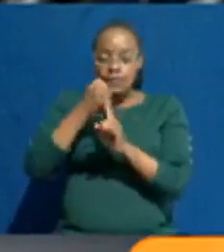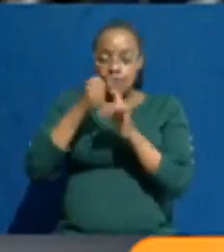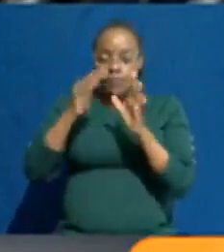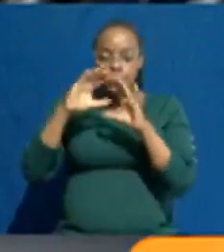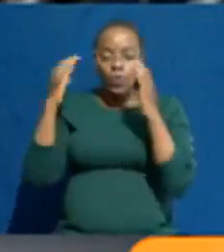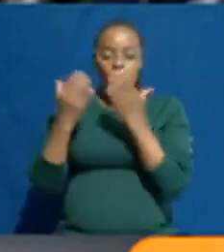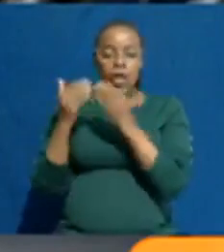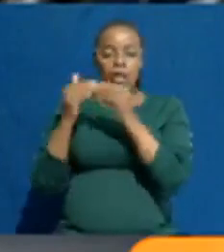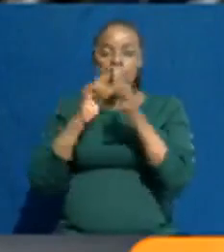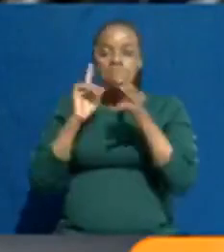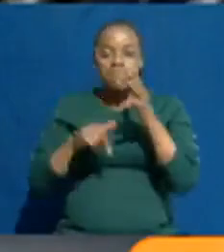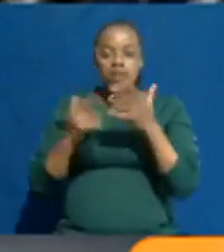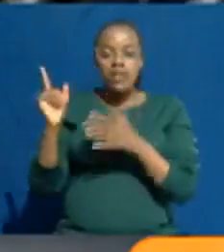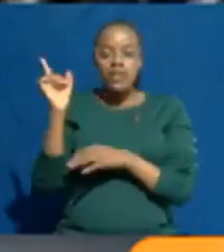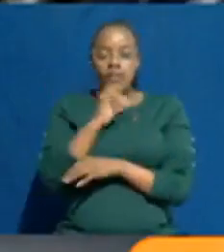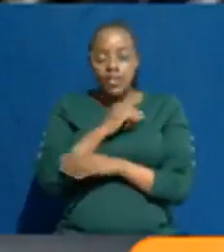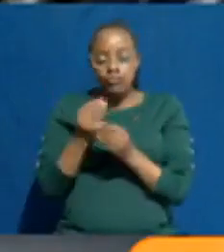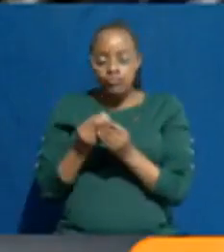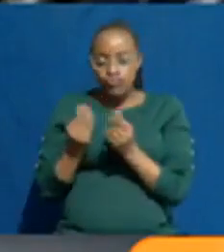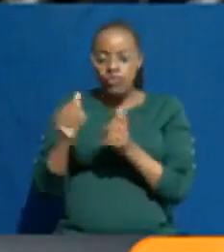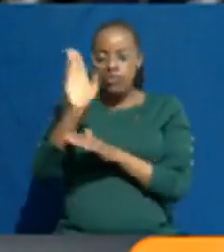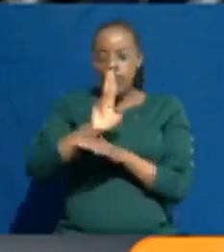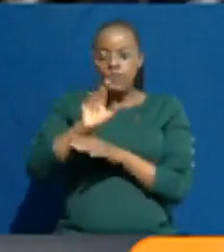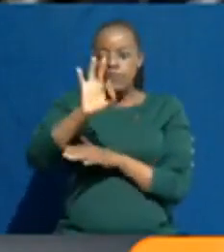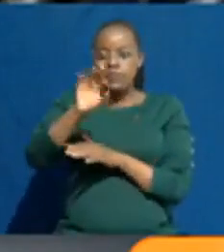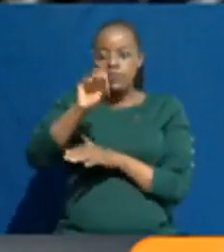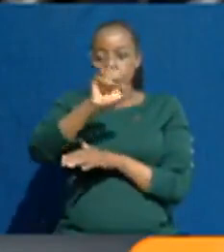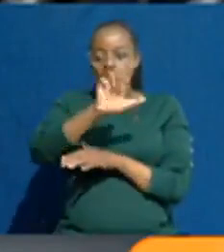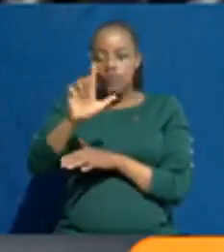leaders say the complete phase-out of use of fossil